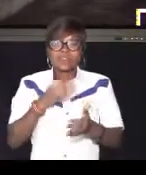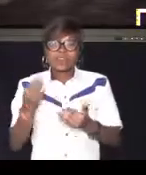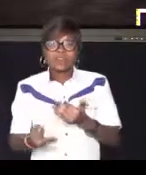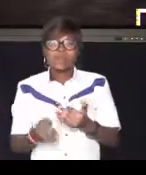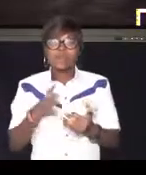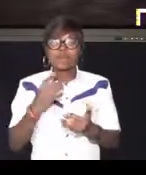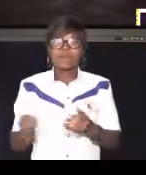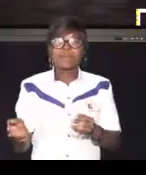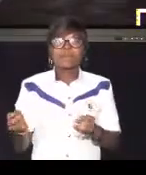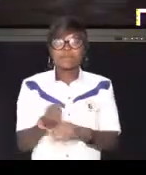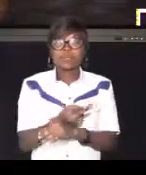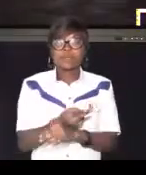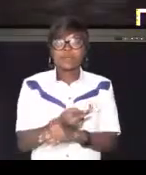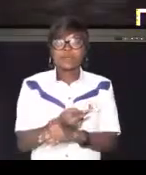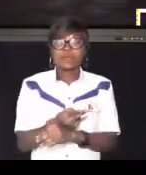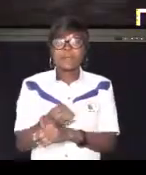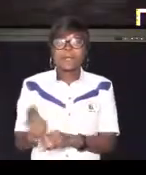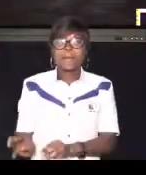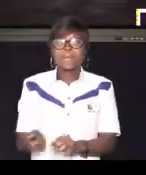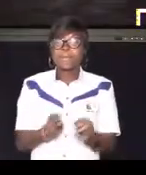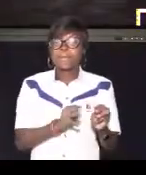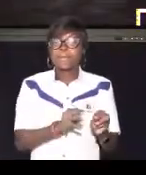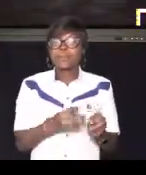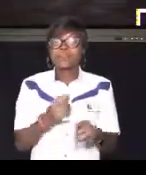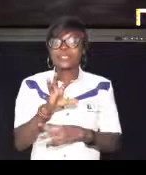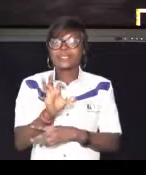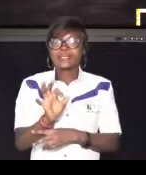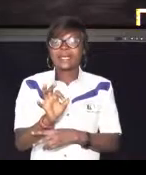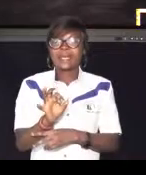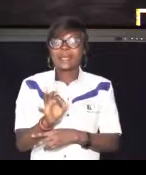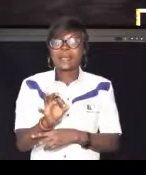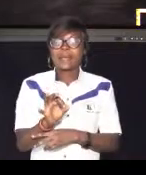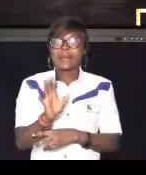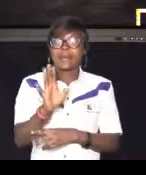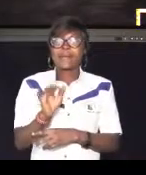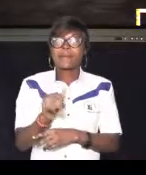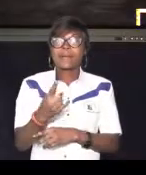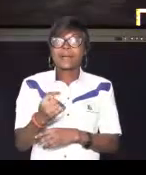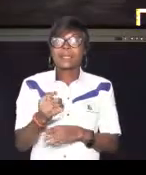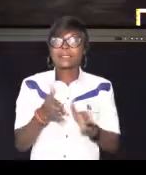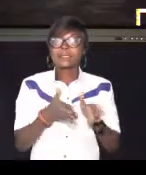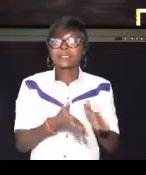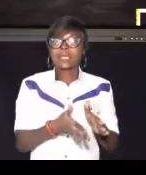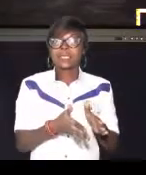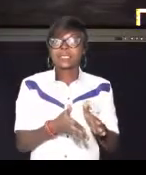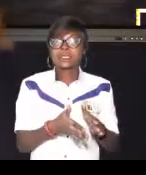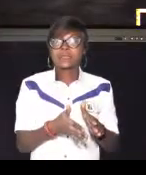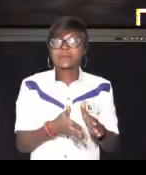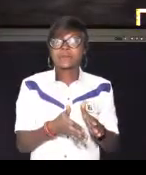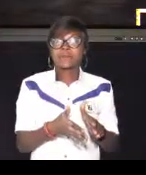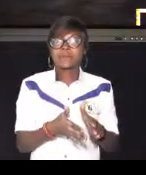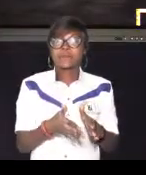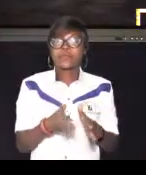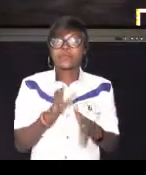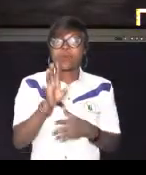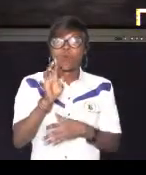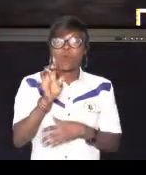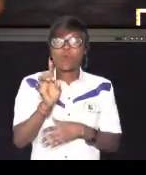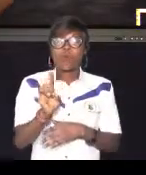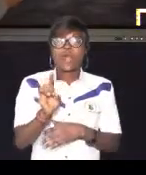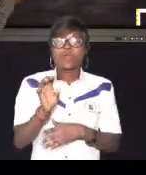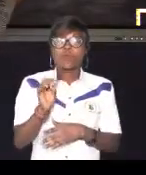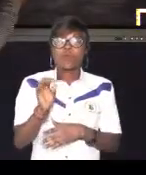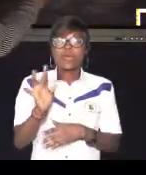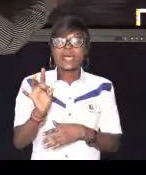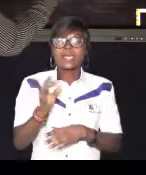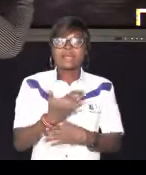you don't know, bring the 9 over to the left side and divide. And so we do 108 divided by 9. Let's